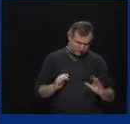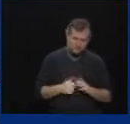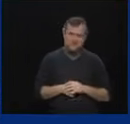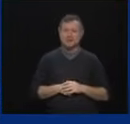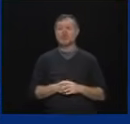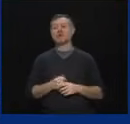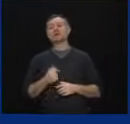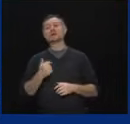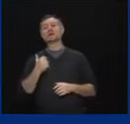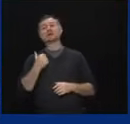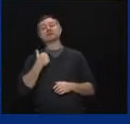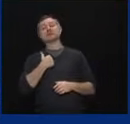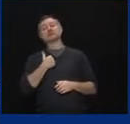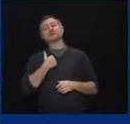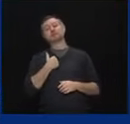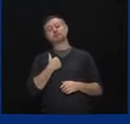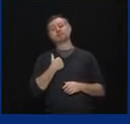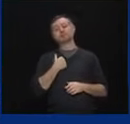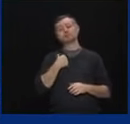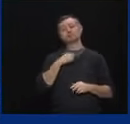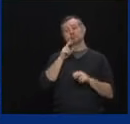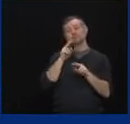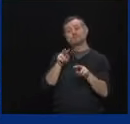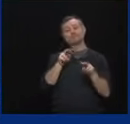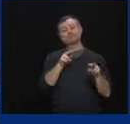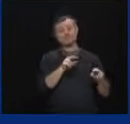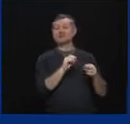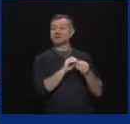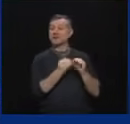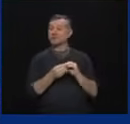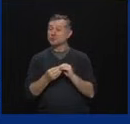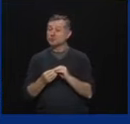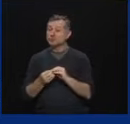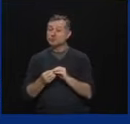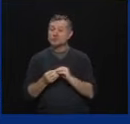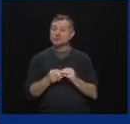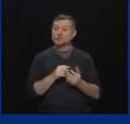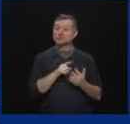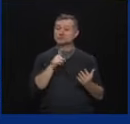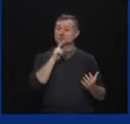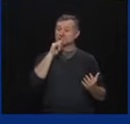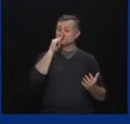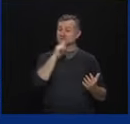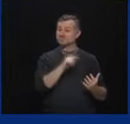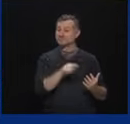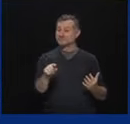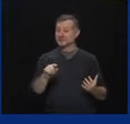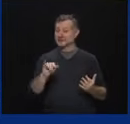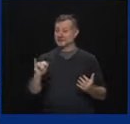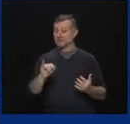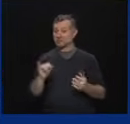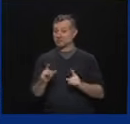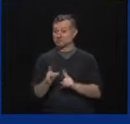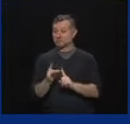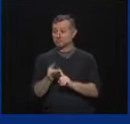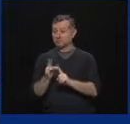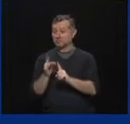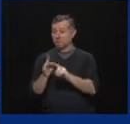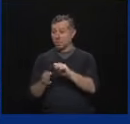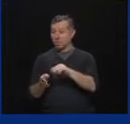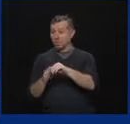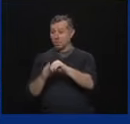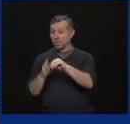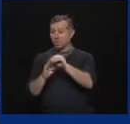going to keep that as an option. I'm watching the numbers to see if the number of children with infection starts increasing in the state of New York, and particularly not